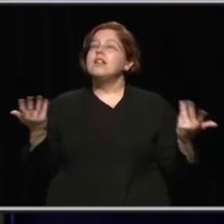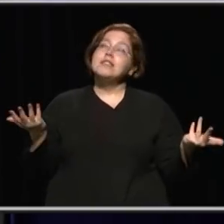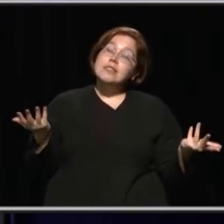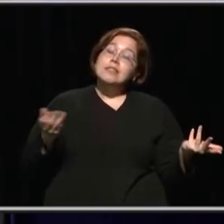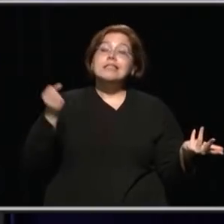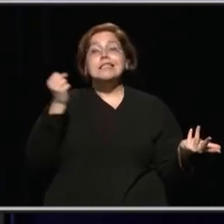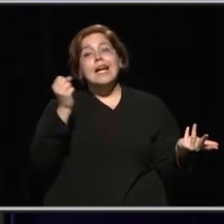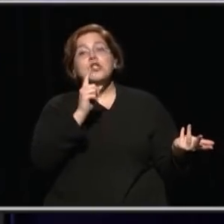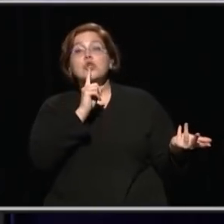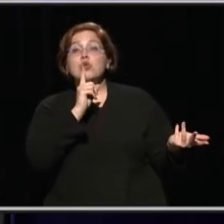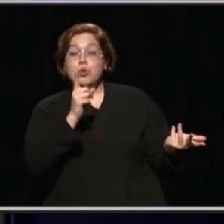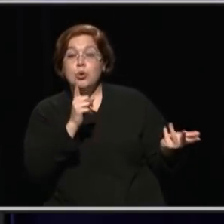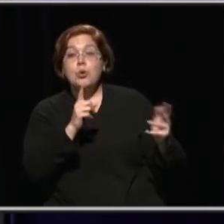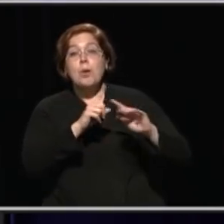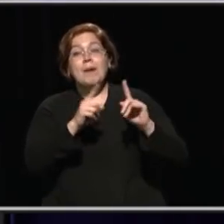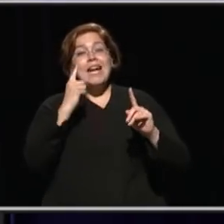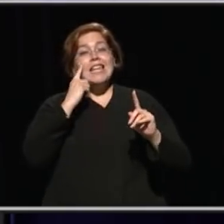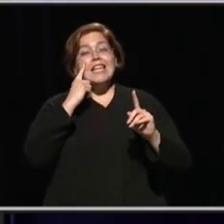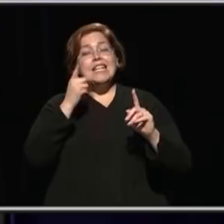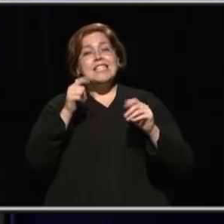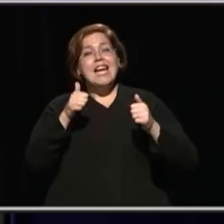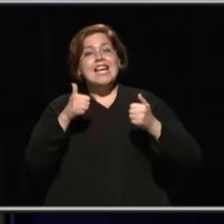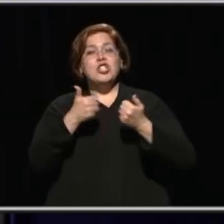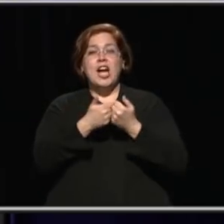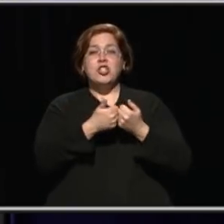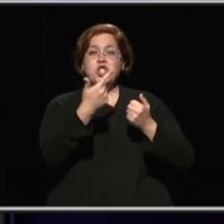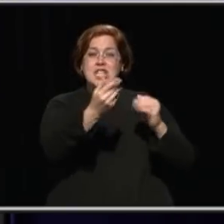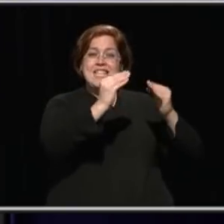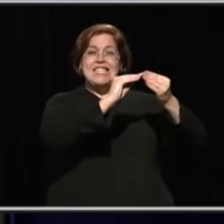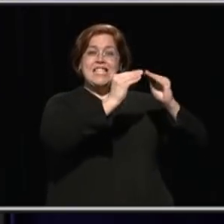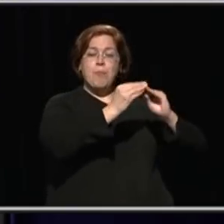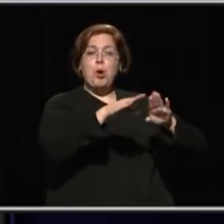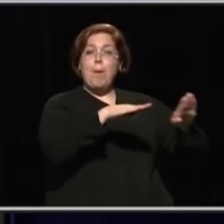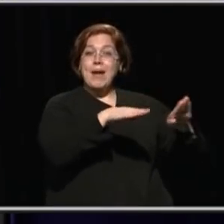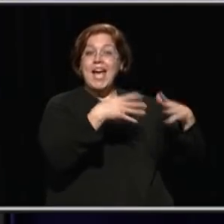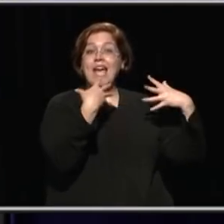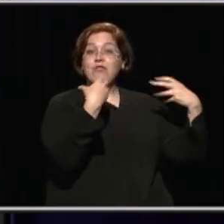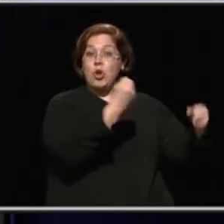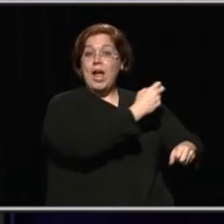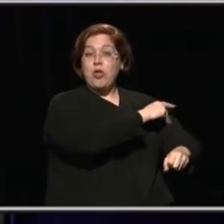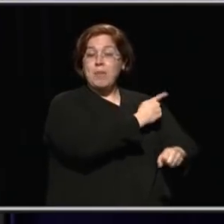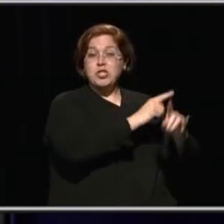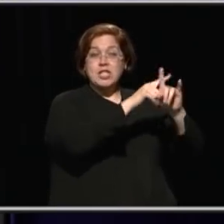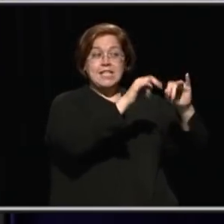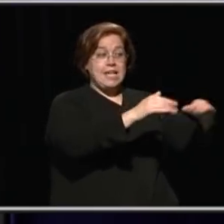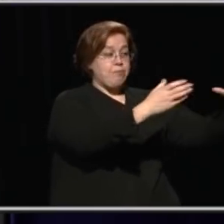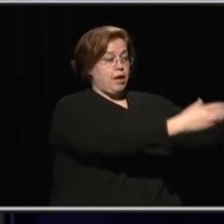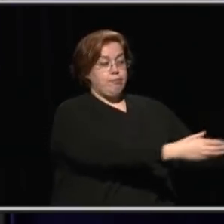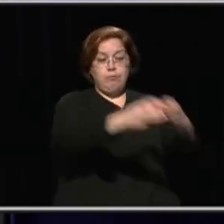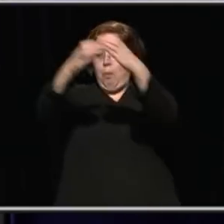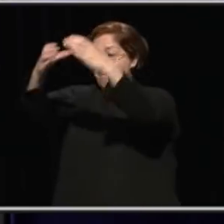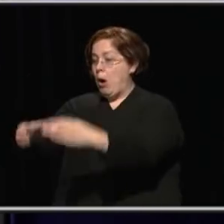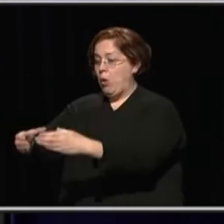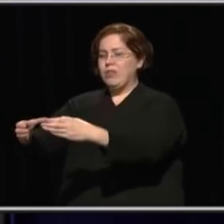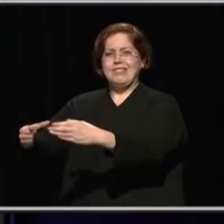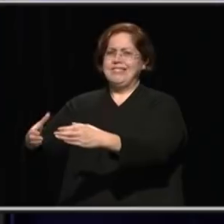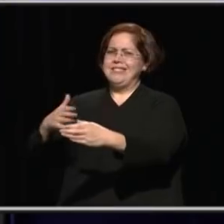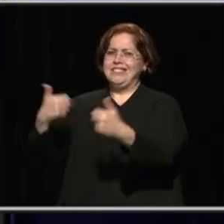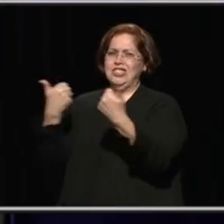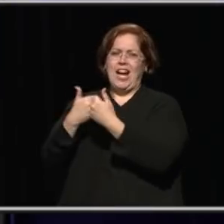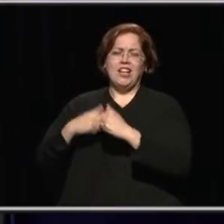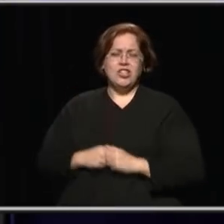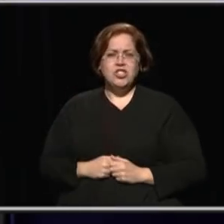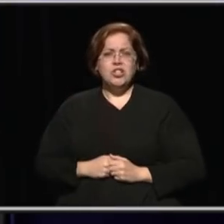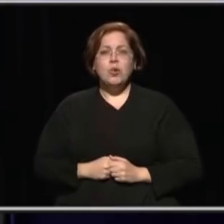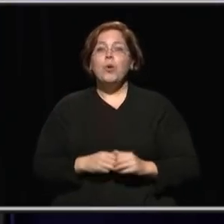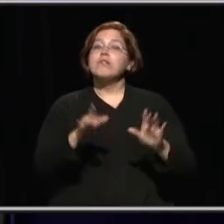true, but I think it's a challenge to take this many behavioral health patients at once. And these are